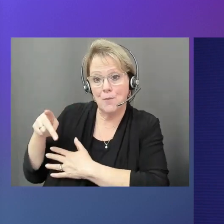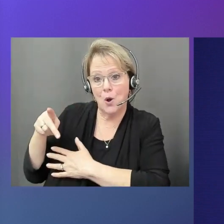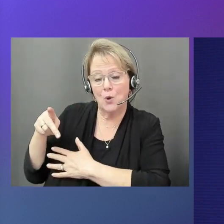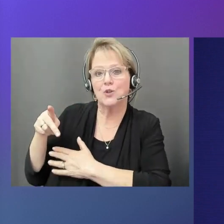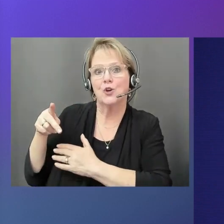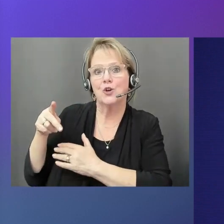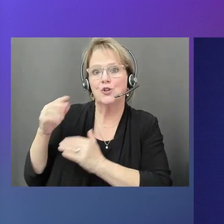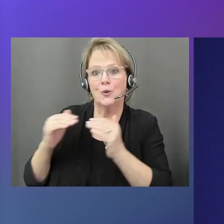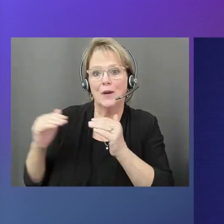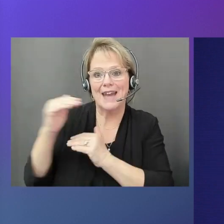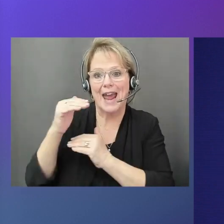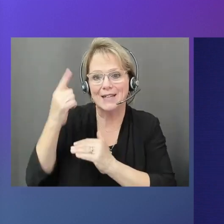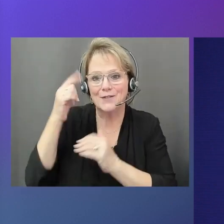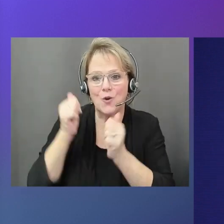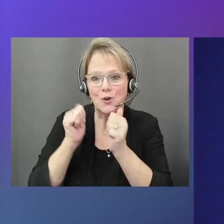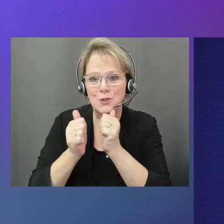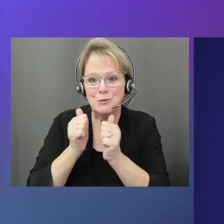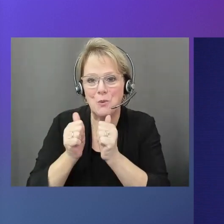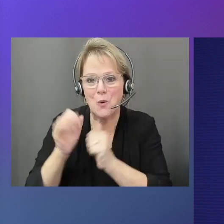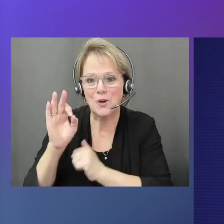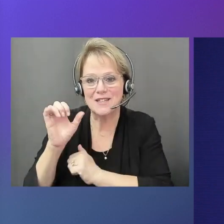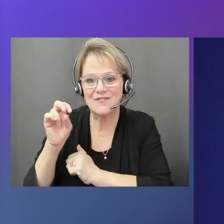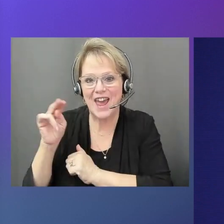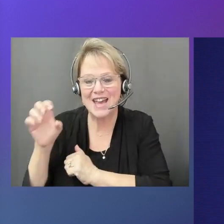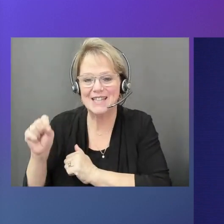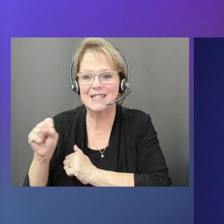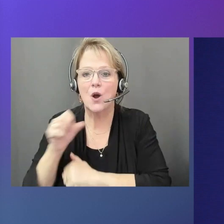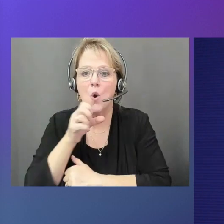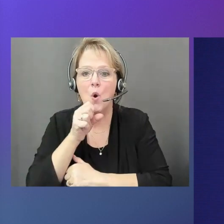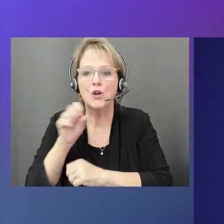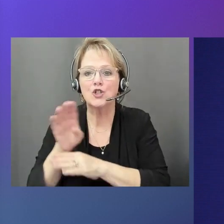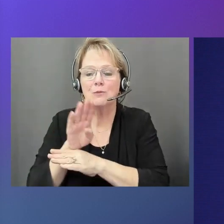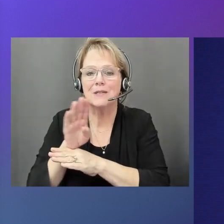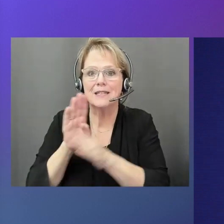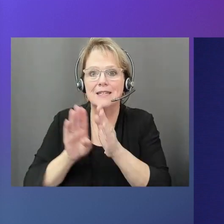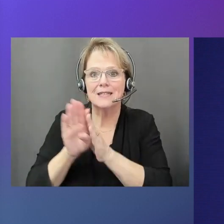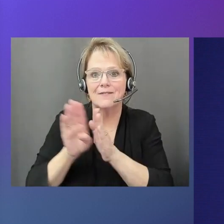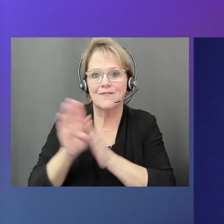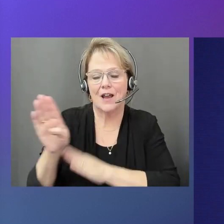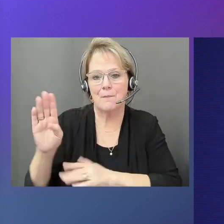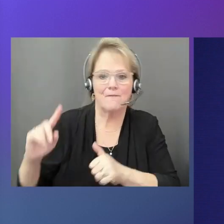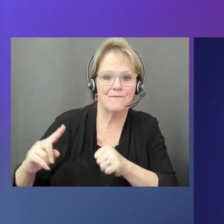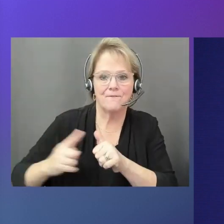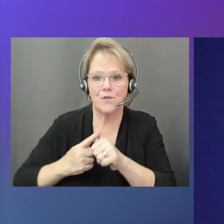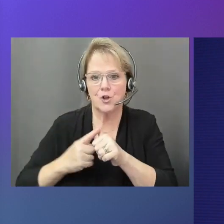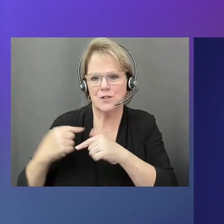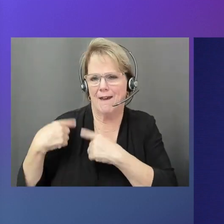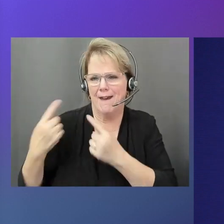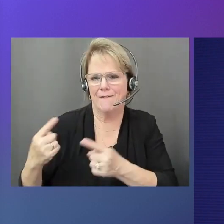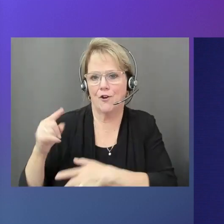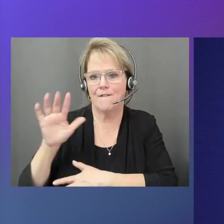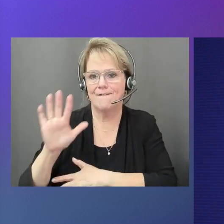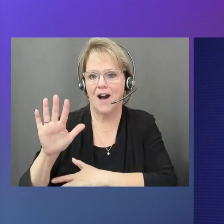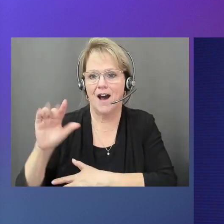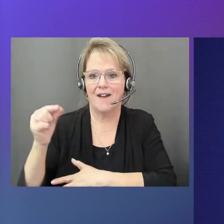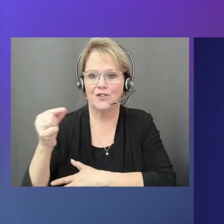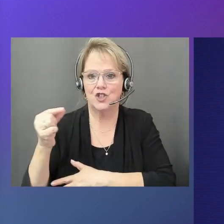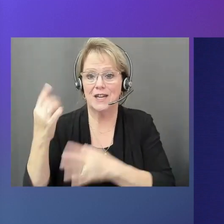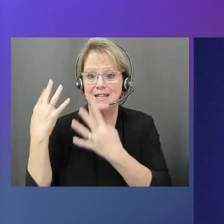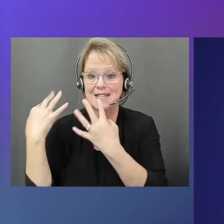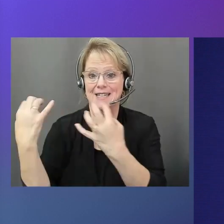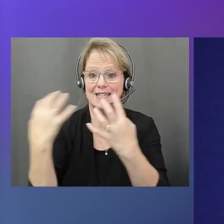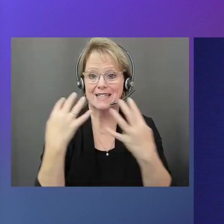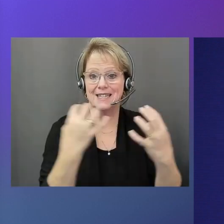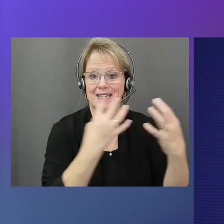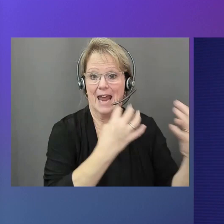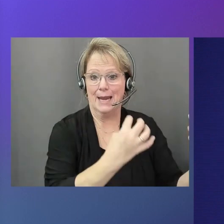fans. Okay. So Orange Business has actually developed the first ever 5G stadium, which they've deployed in the Stade Velodrome. How does